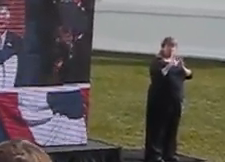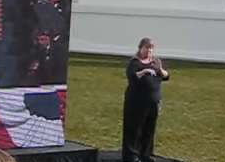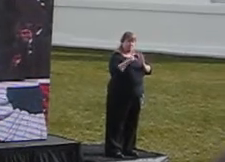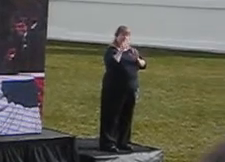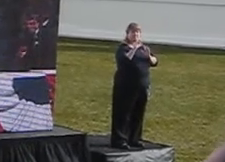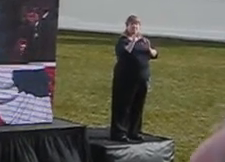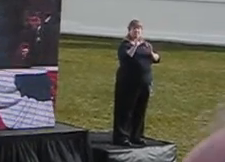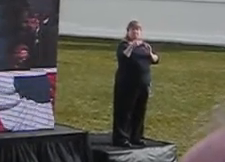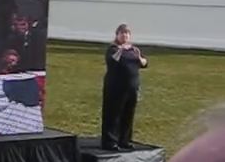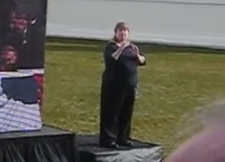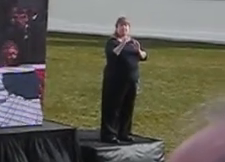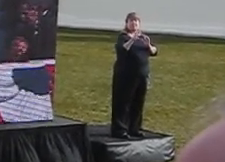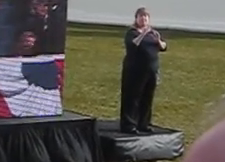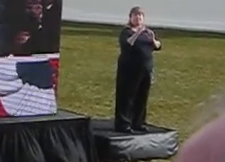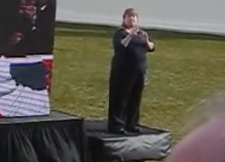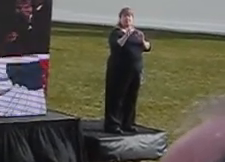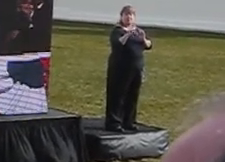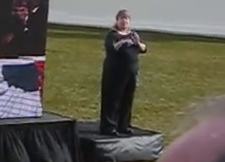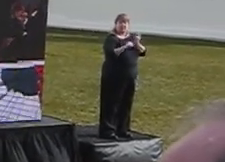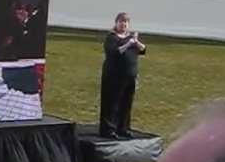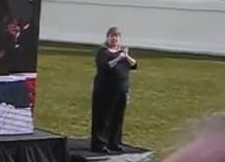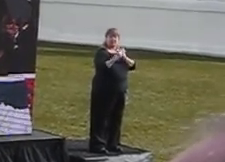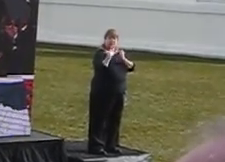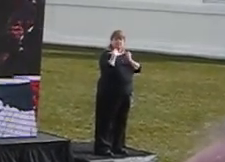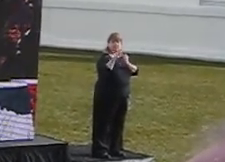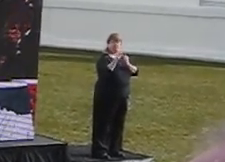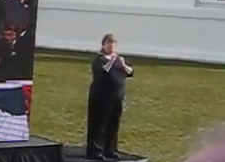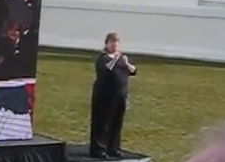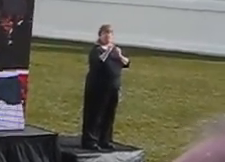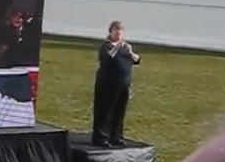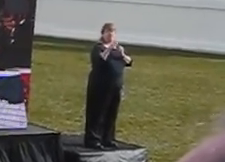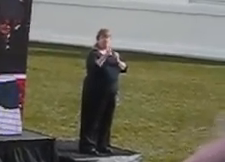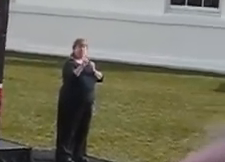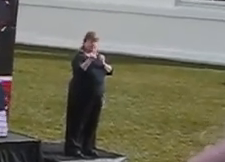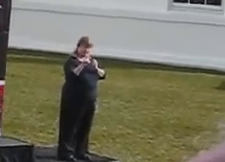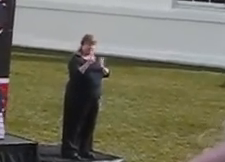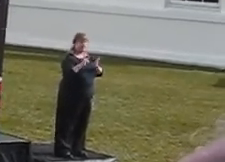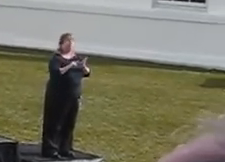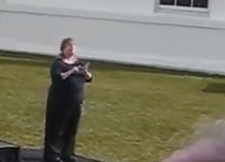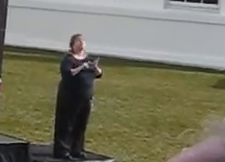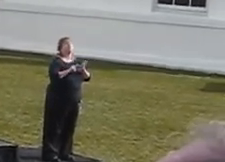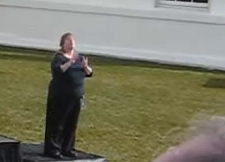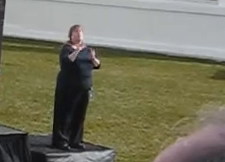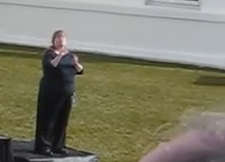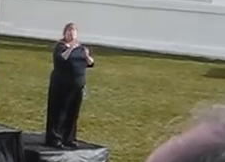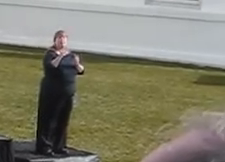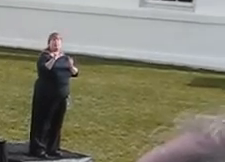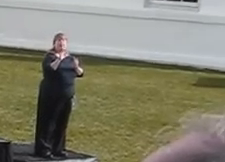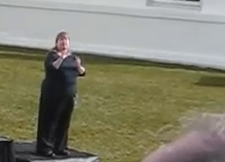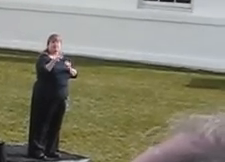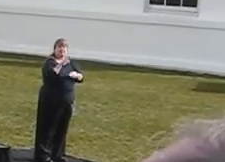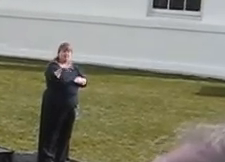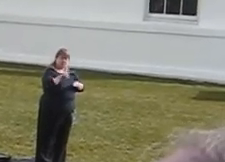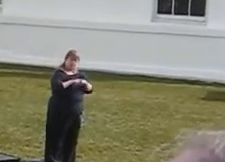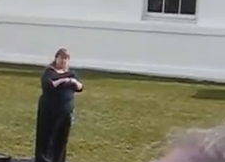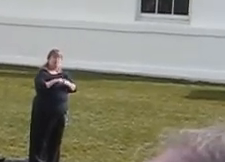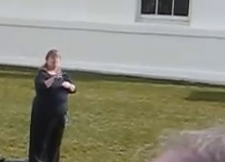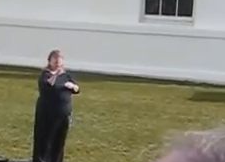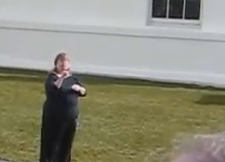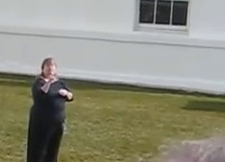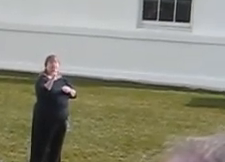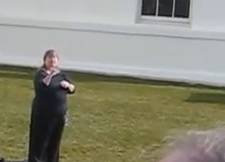the Pamunkey Tribe, the Assistant Chief of the Mattaponi Indian Tribe, the Chief of the Monacan Nation, the Chief of the